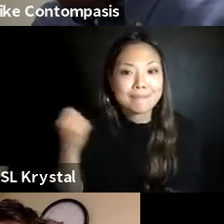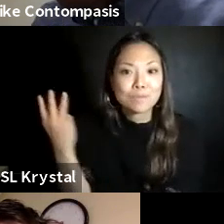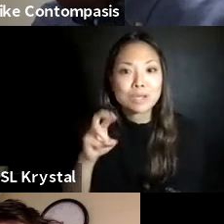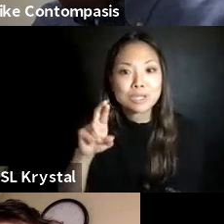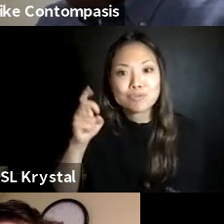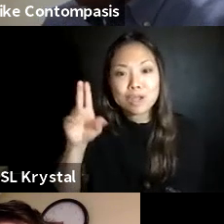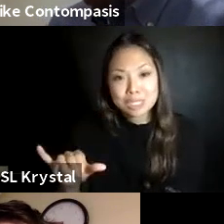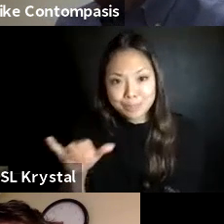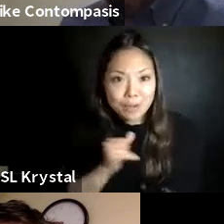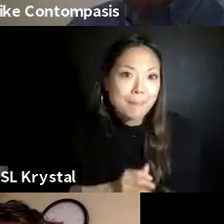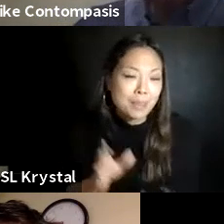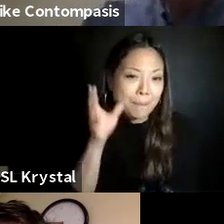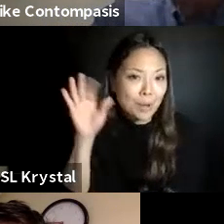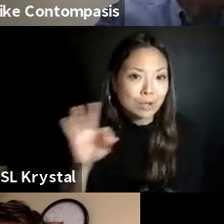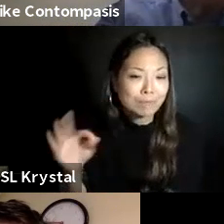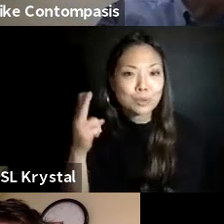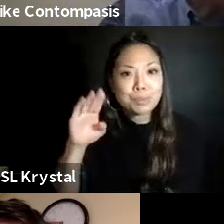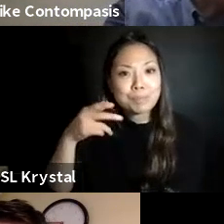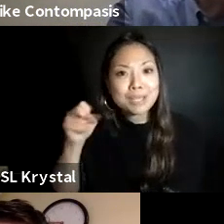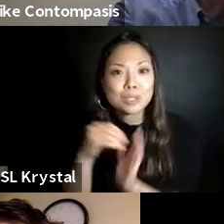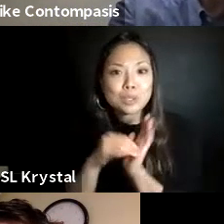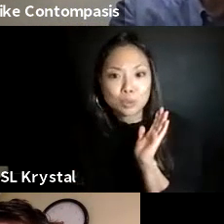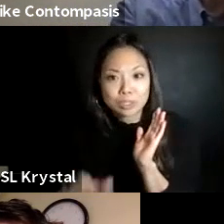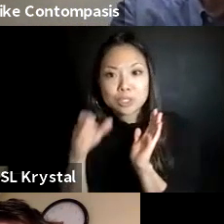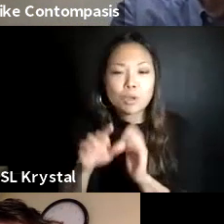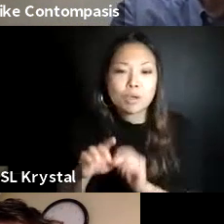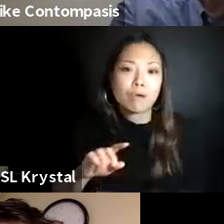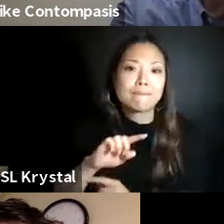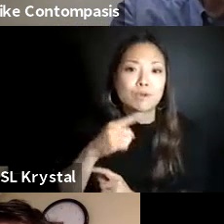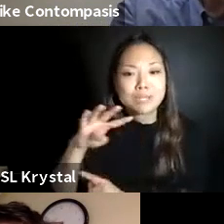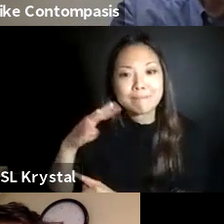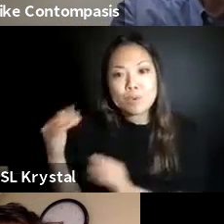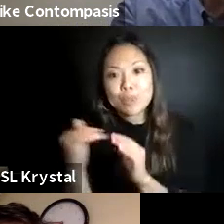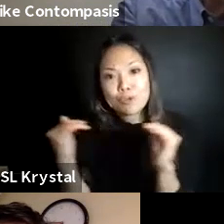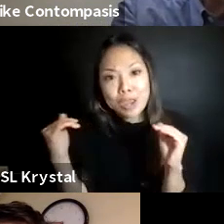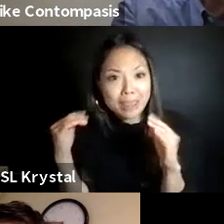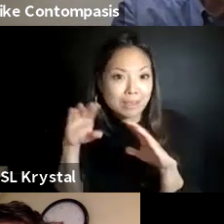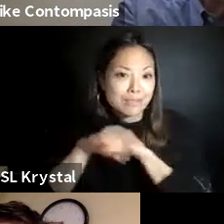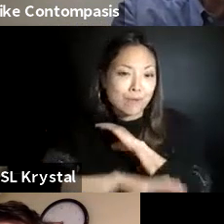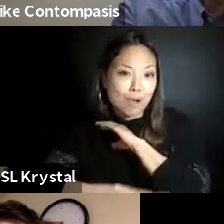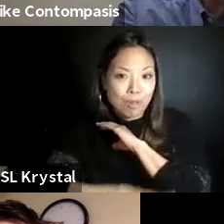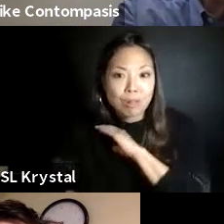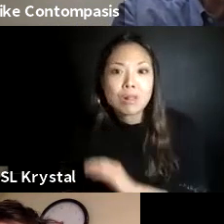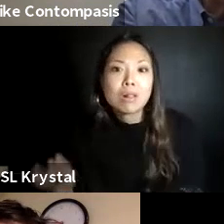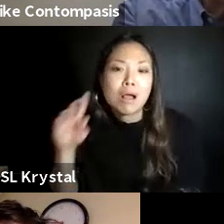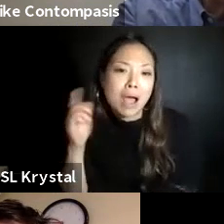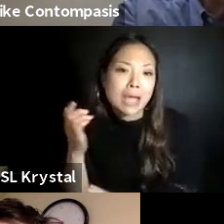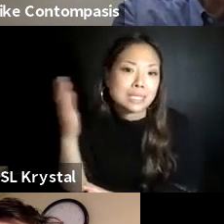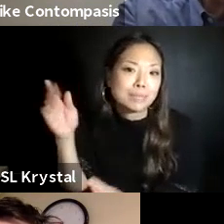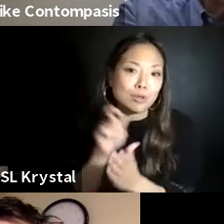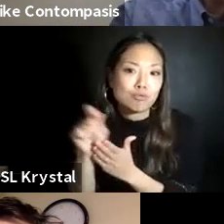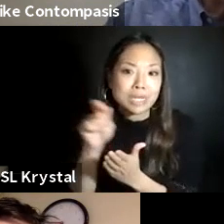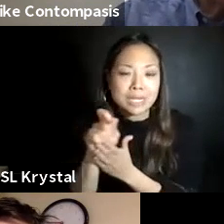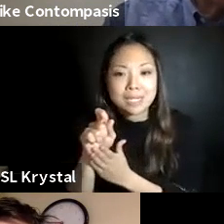2 BPS students who will be entering the 4th and 1st grades at the Bates in the fall. I submitted written testimony a couple weeks ago in which I